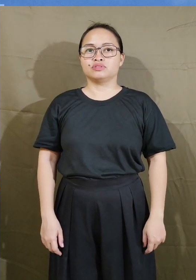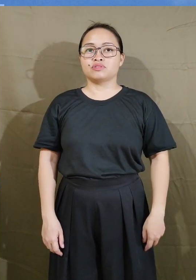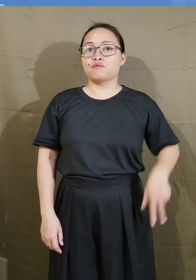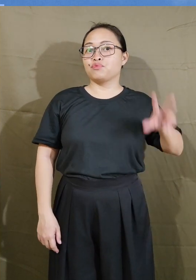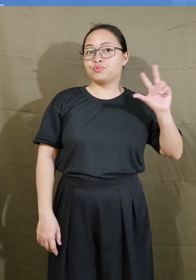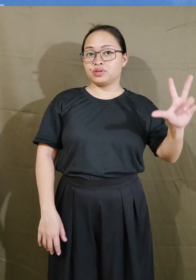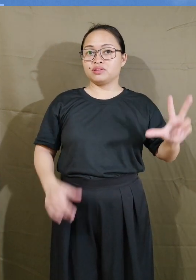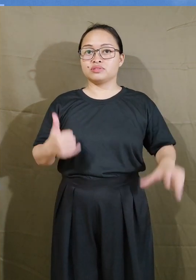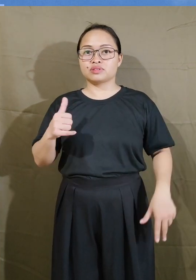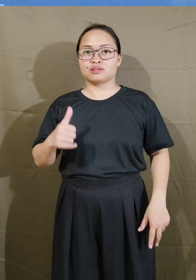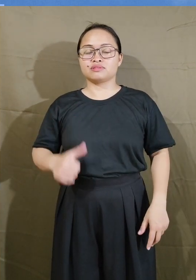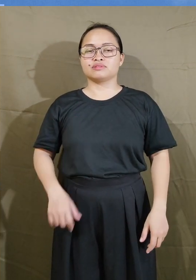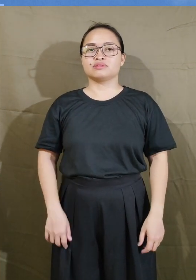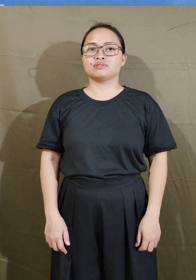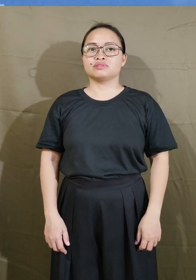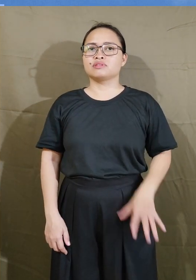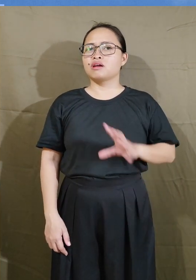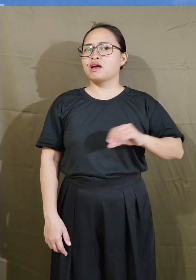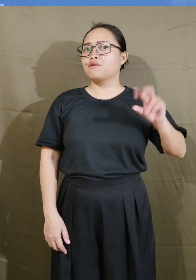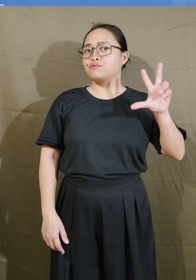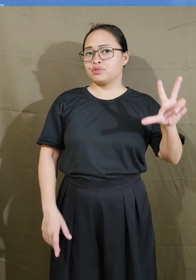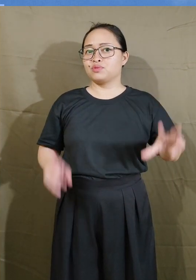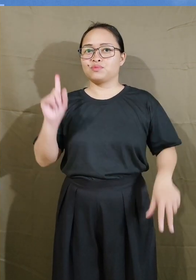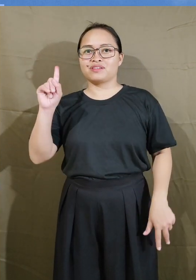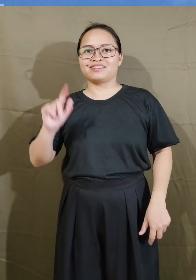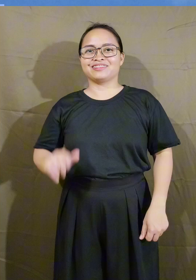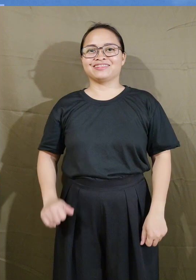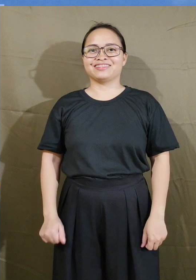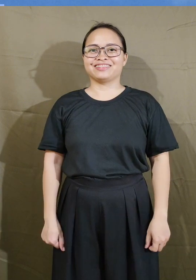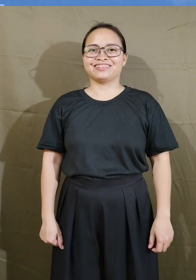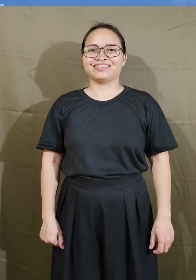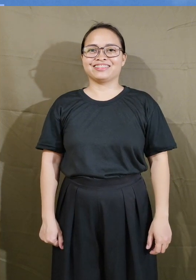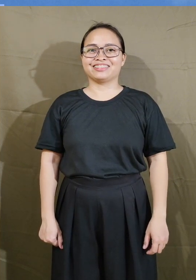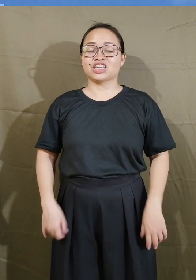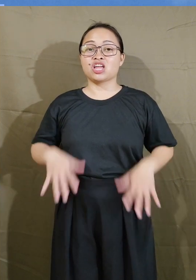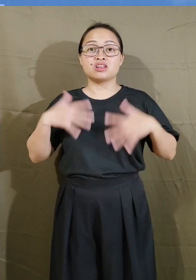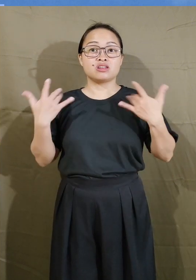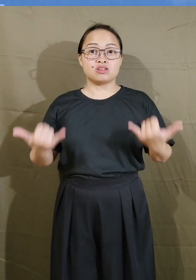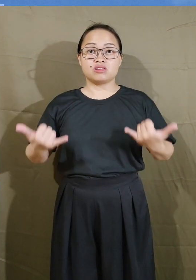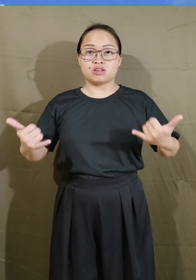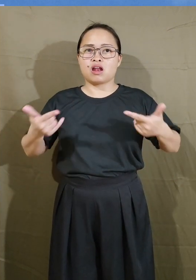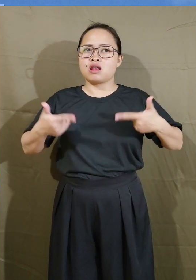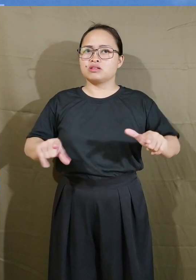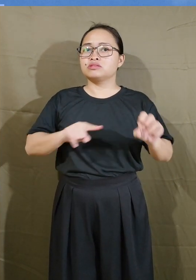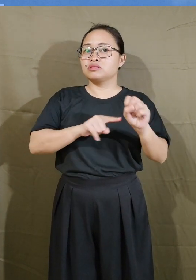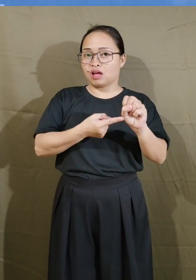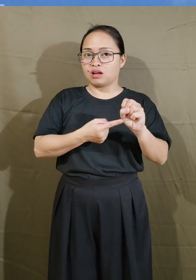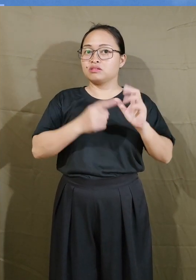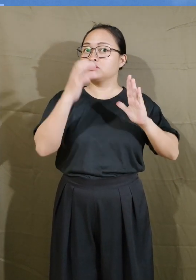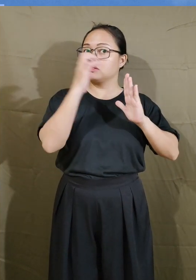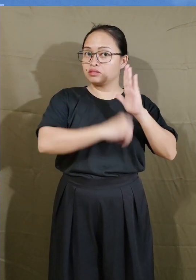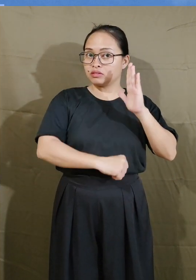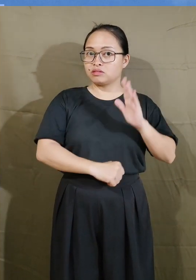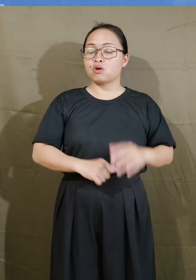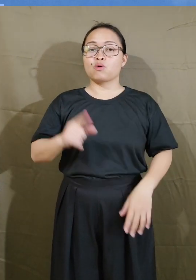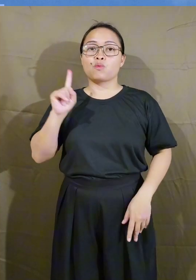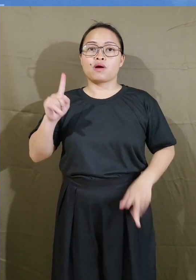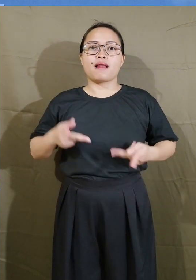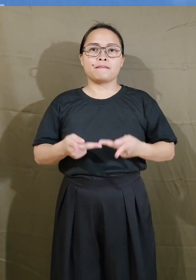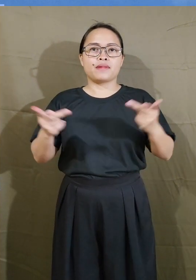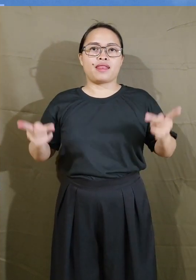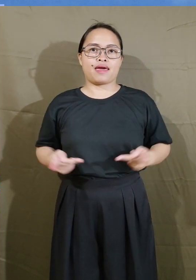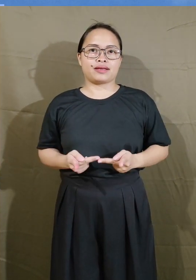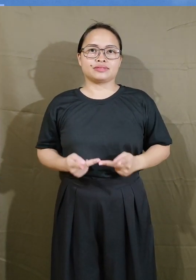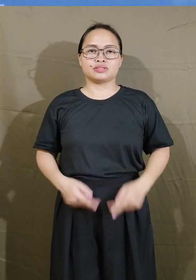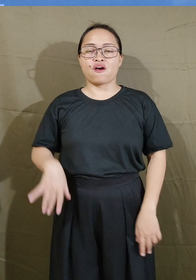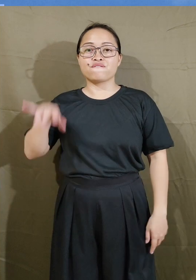100s, 3 10s, and 3 ones. Now let's start subtracting in the ones